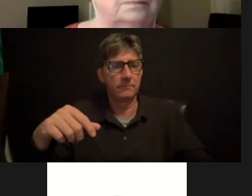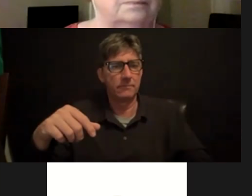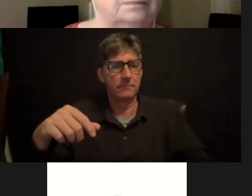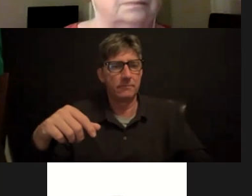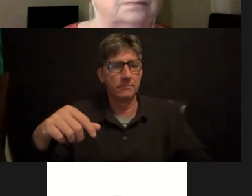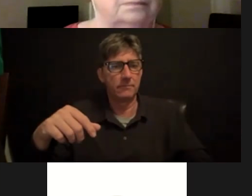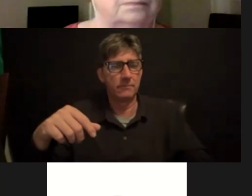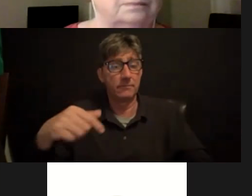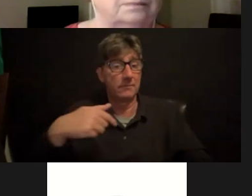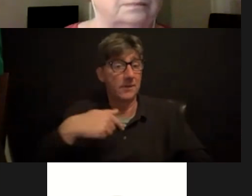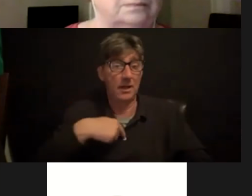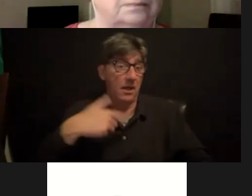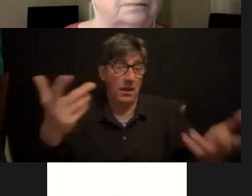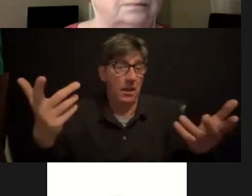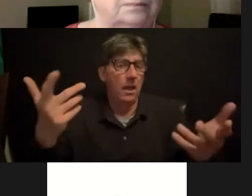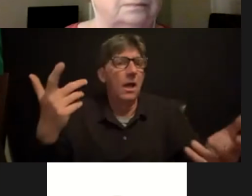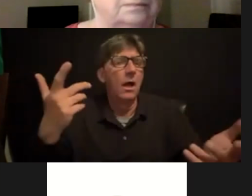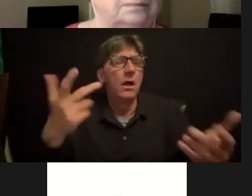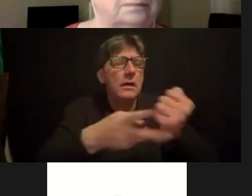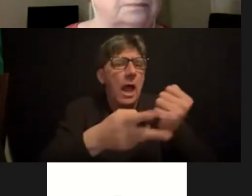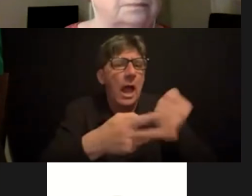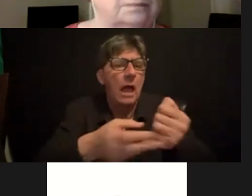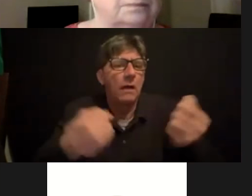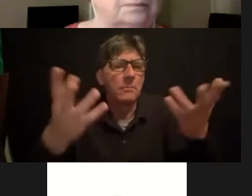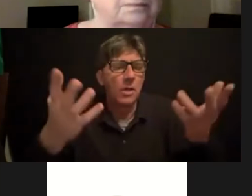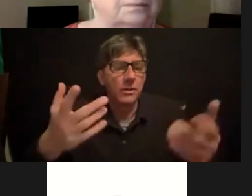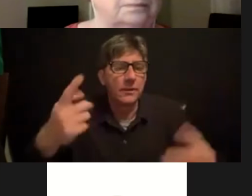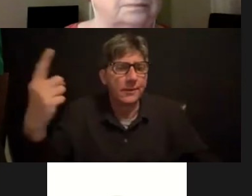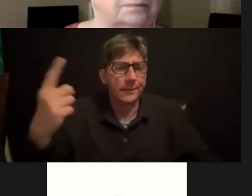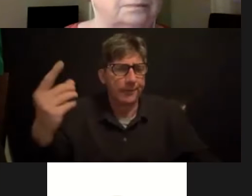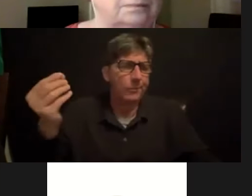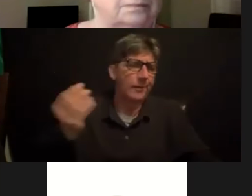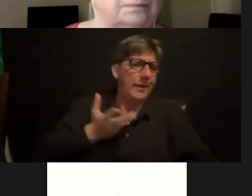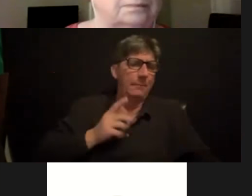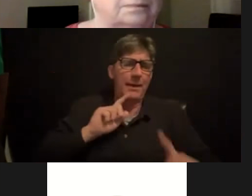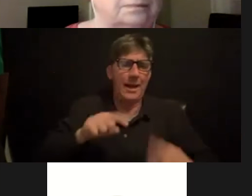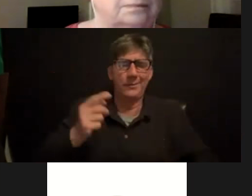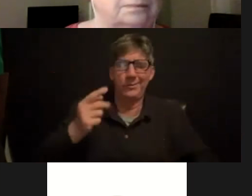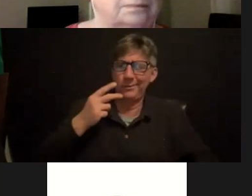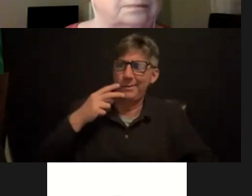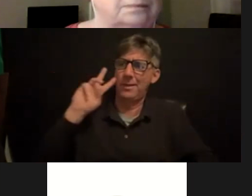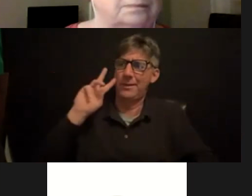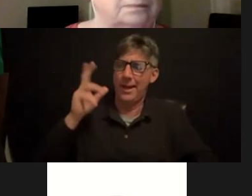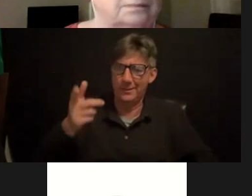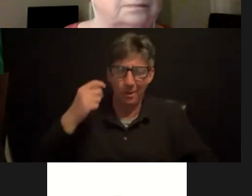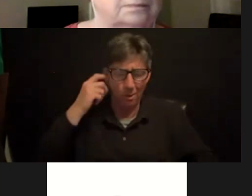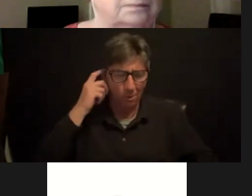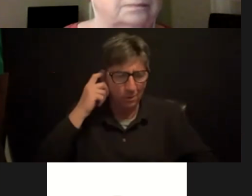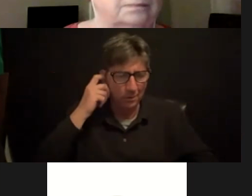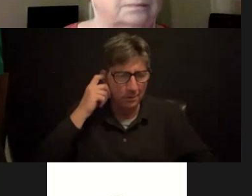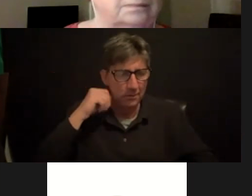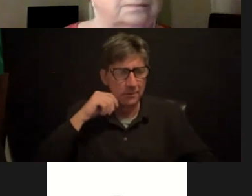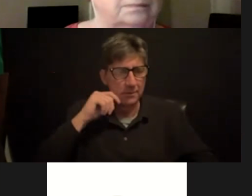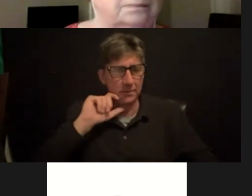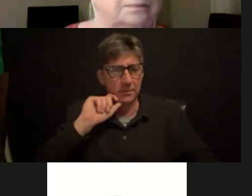didn't get too many answers, but I finally did get an answer a couple of days ago. And